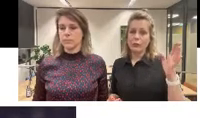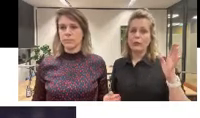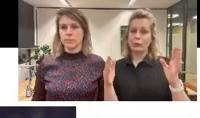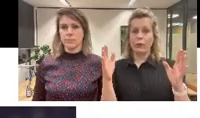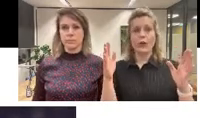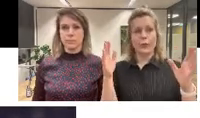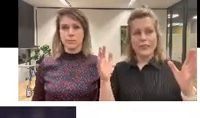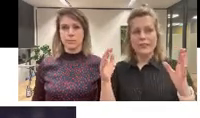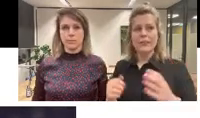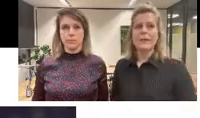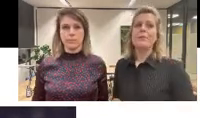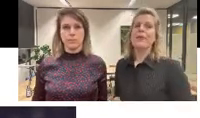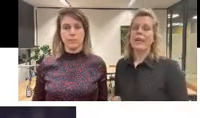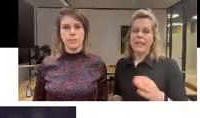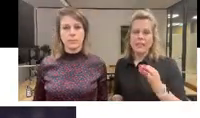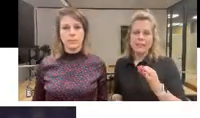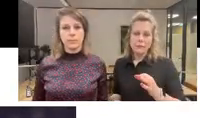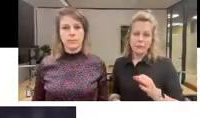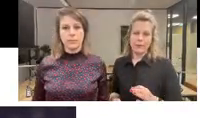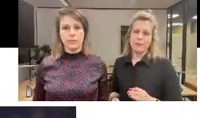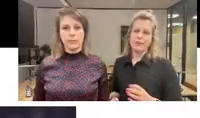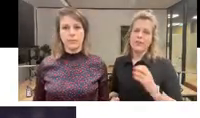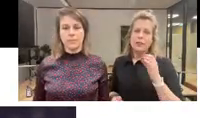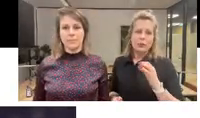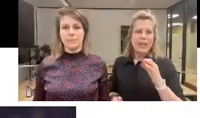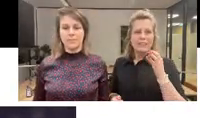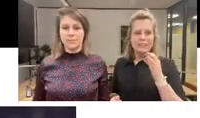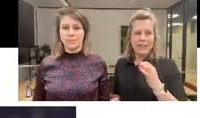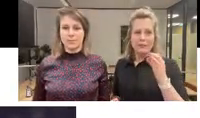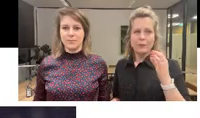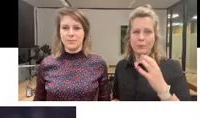of 2 to 4 weeks. And in this period,